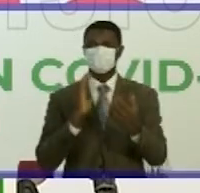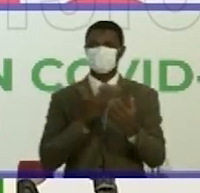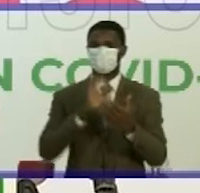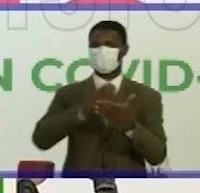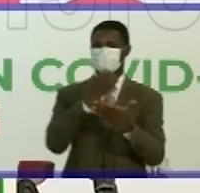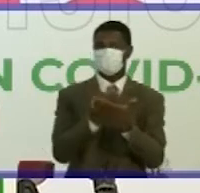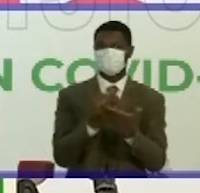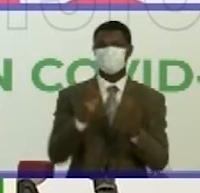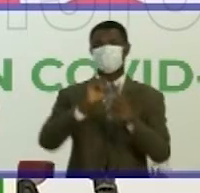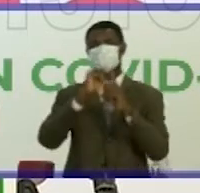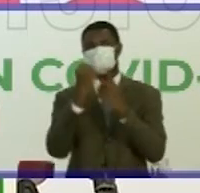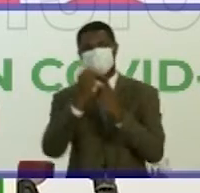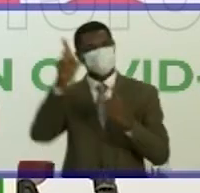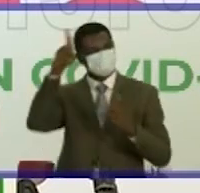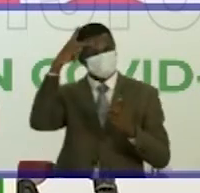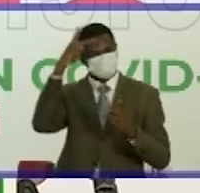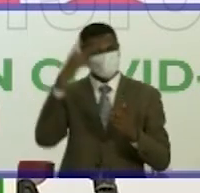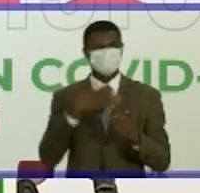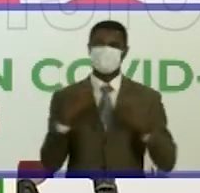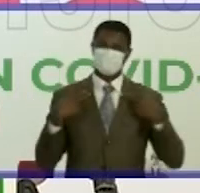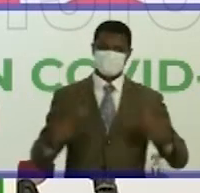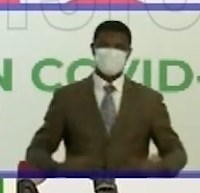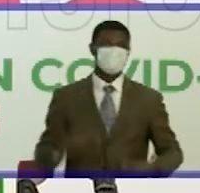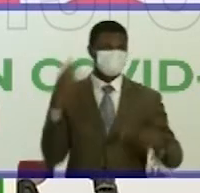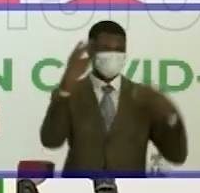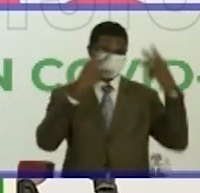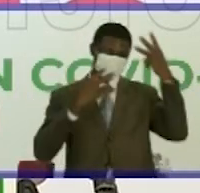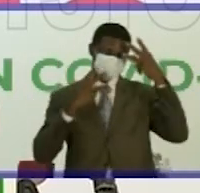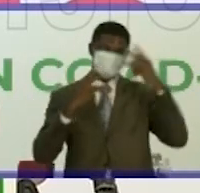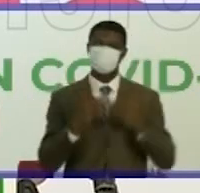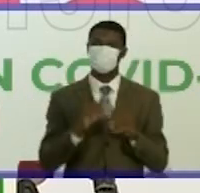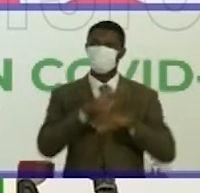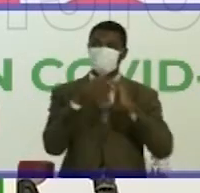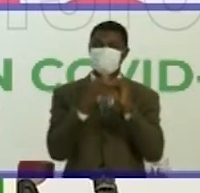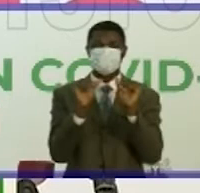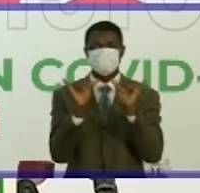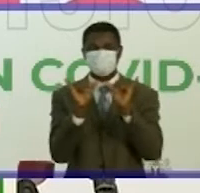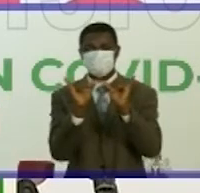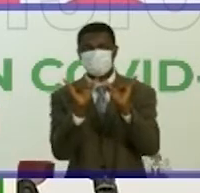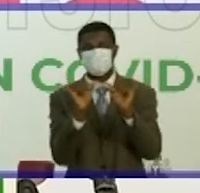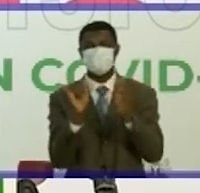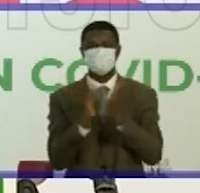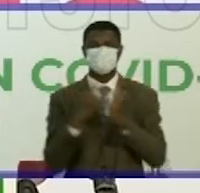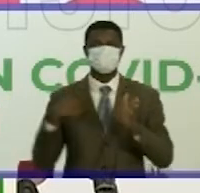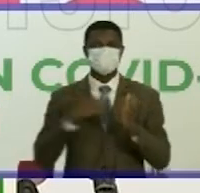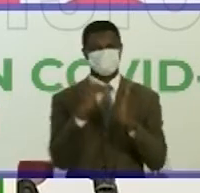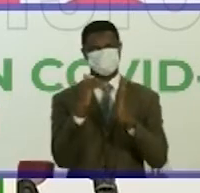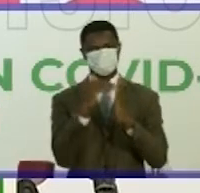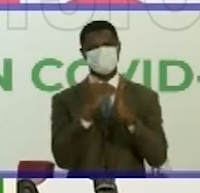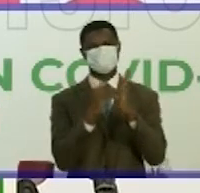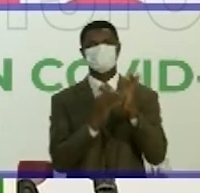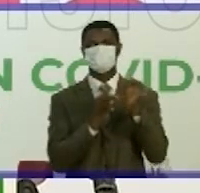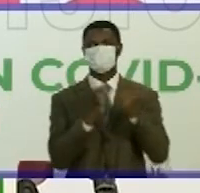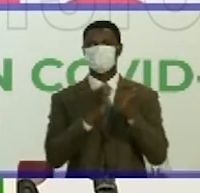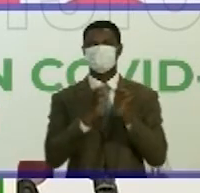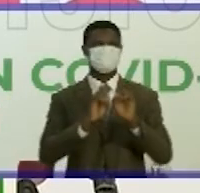socio-political, and health concerns. These measures are further outlined in the guidelines,